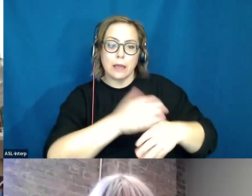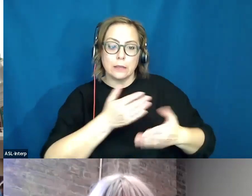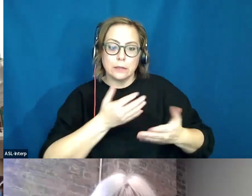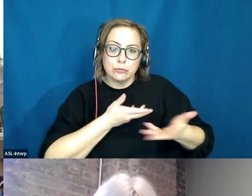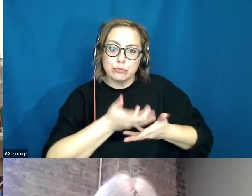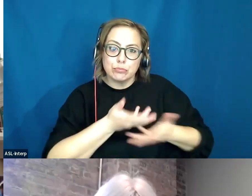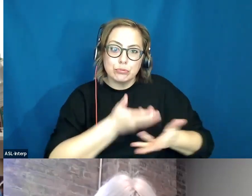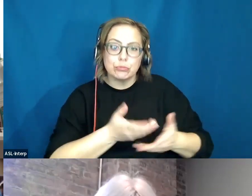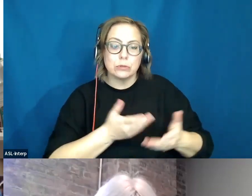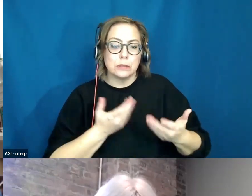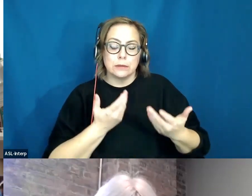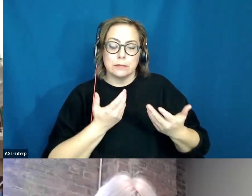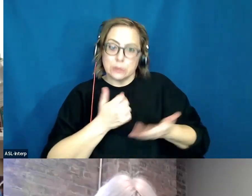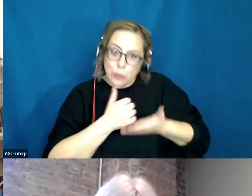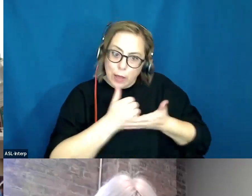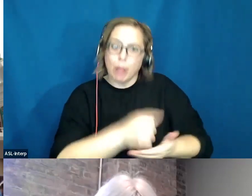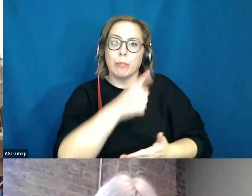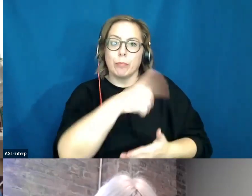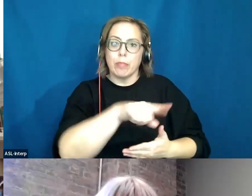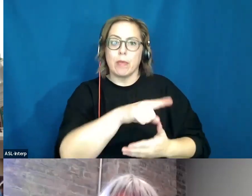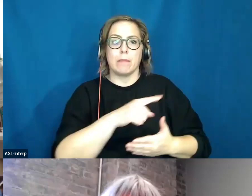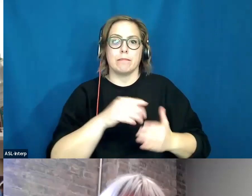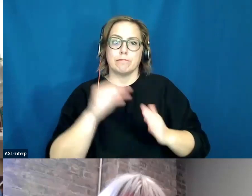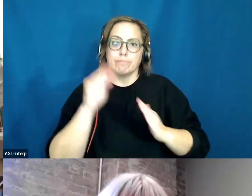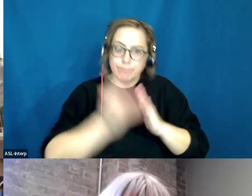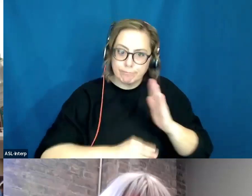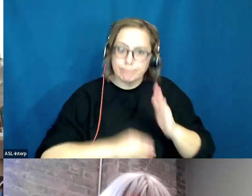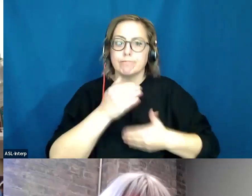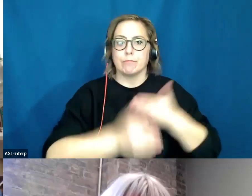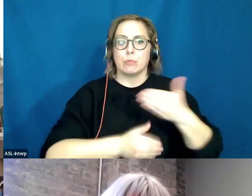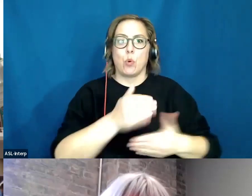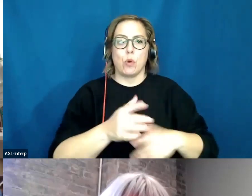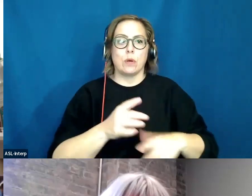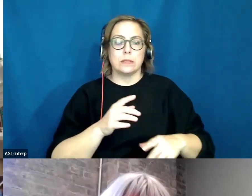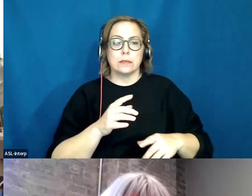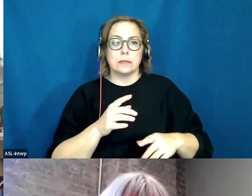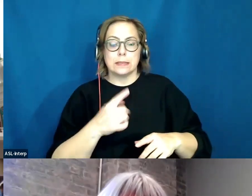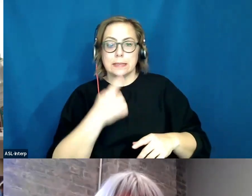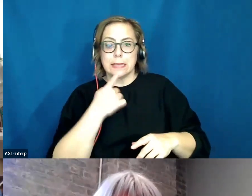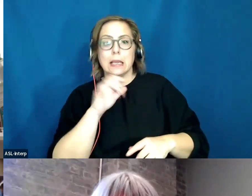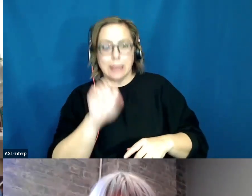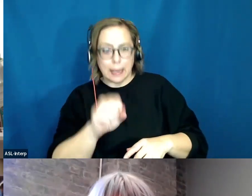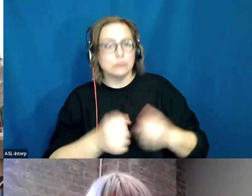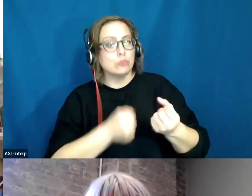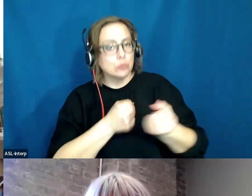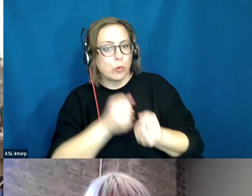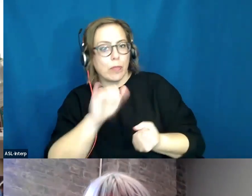people to help them facilitate the process, let them know what's possible and what's not.